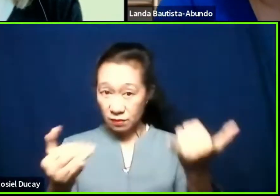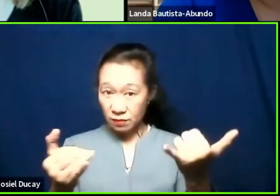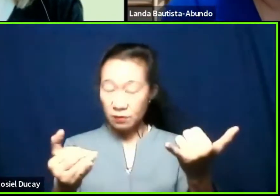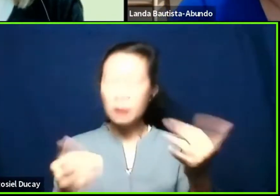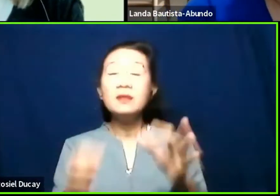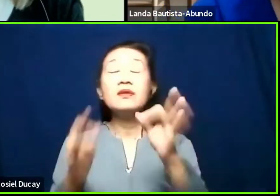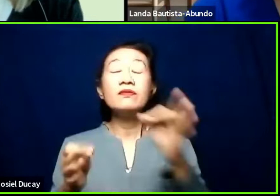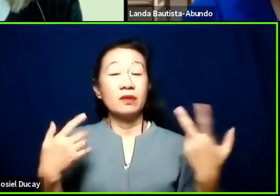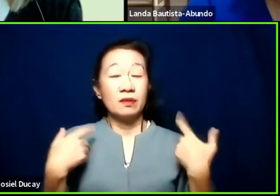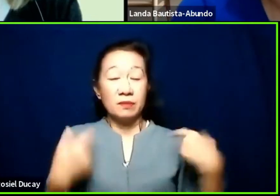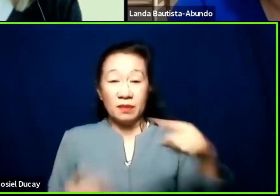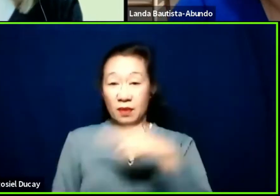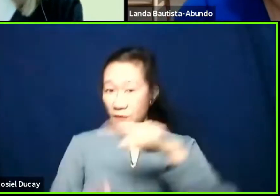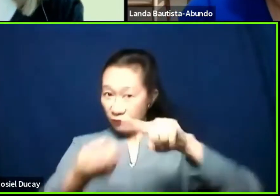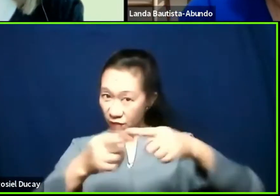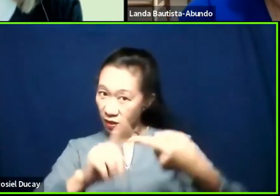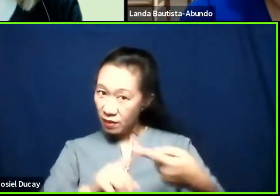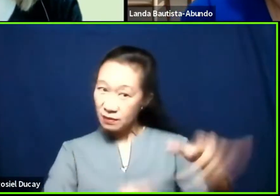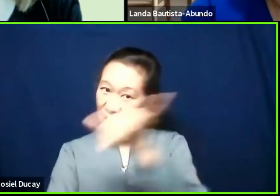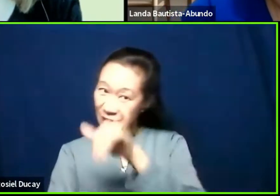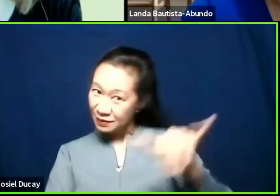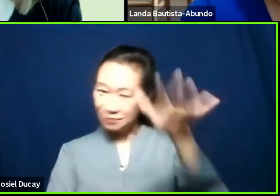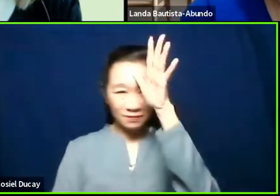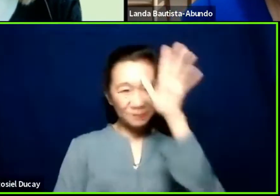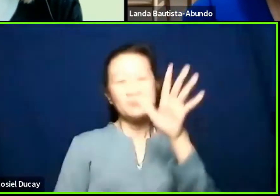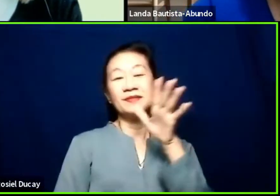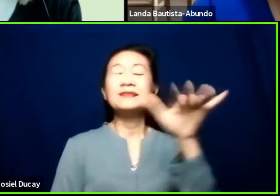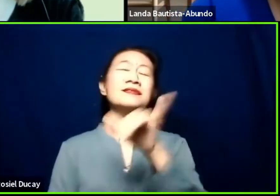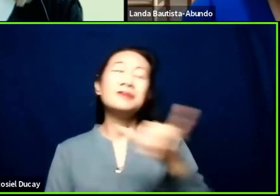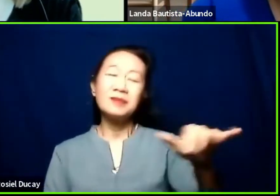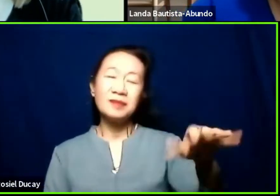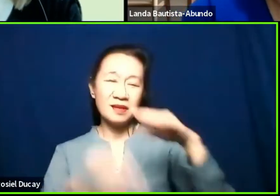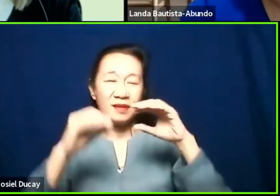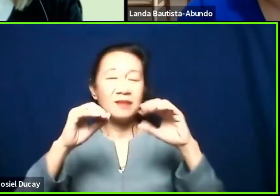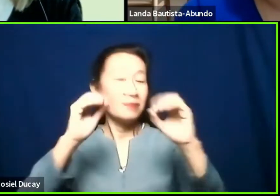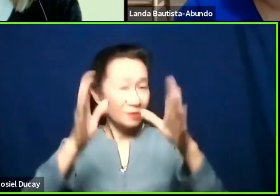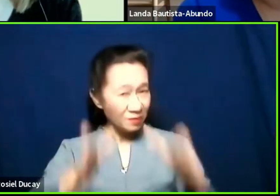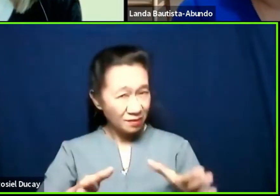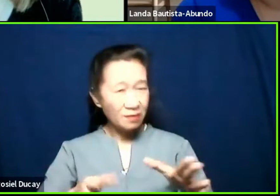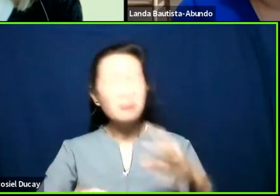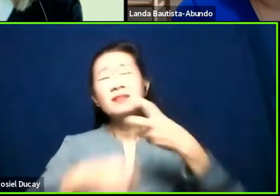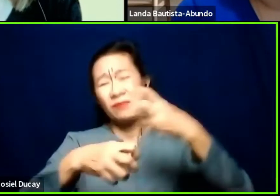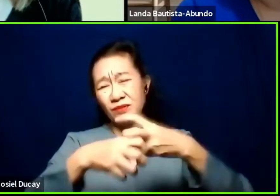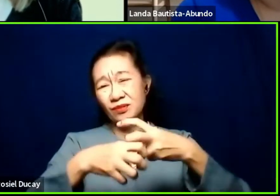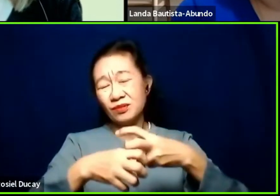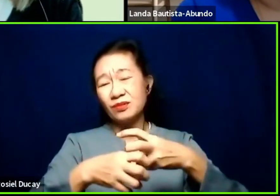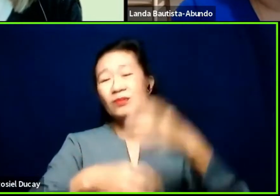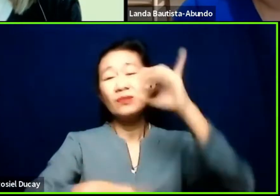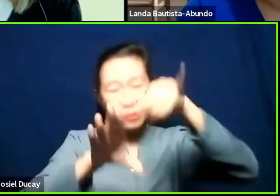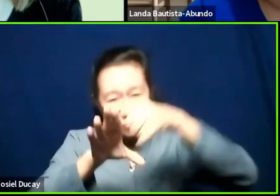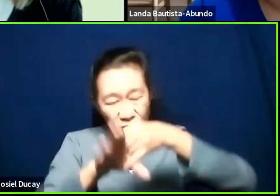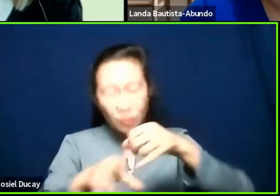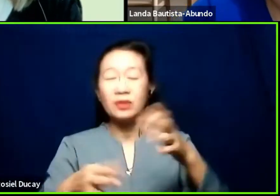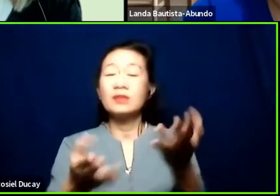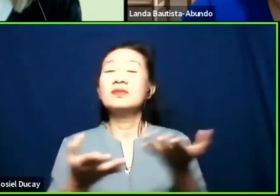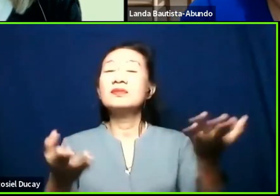if meron po tayong friends, co-parents, co-teachers na nahihirapan pong mag-join dito sa Zoom, we are also live